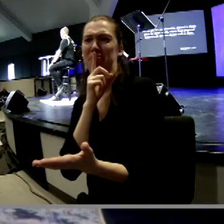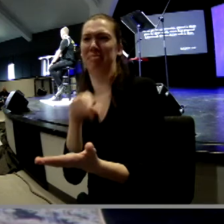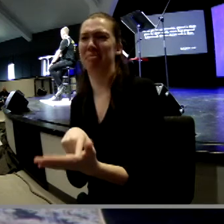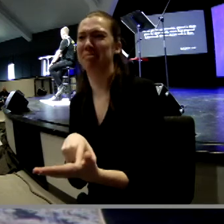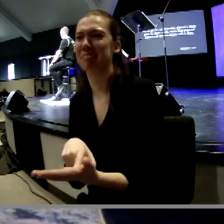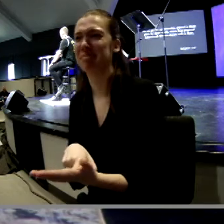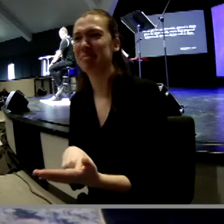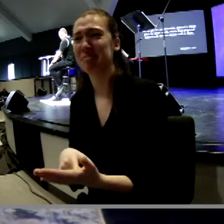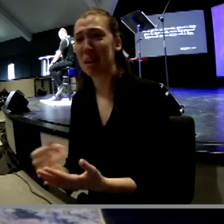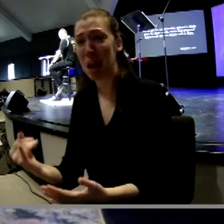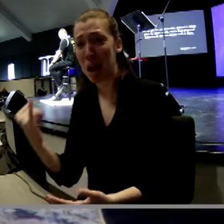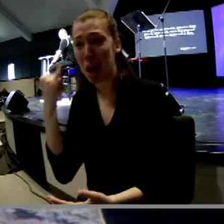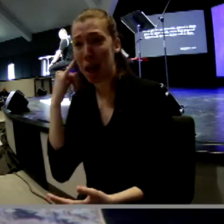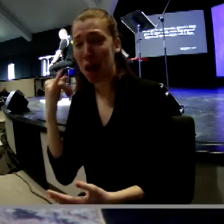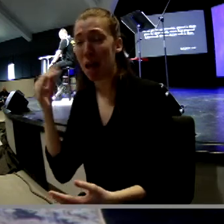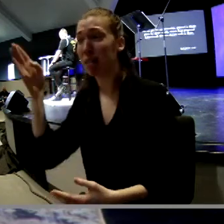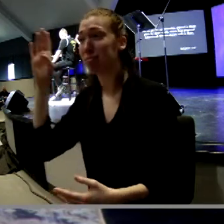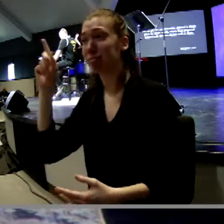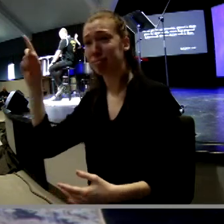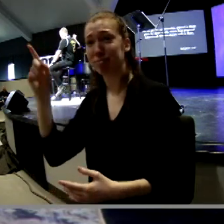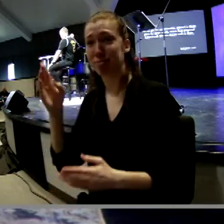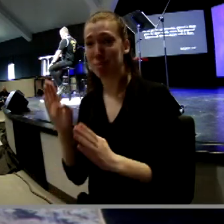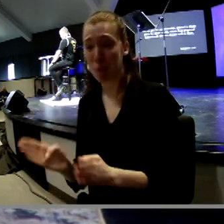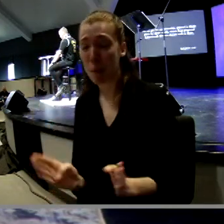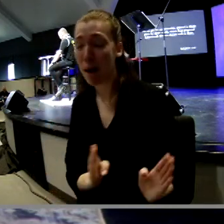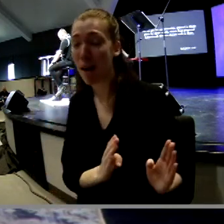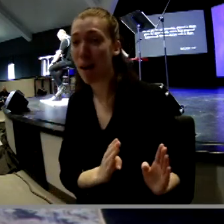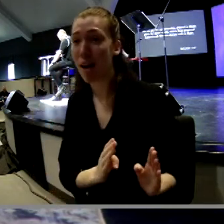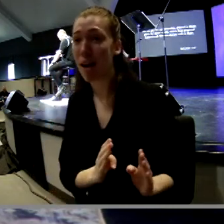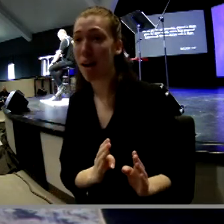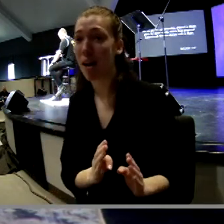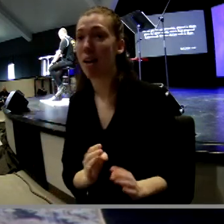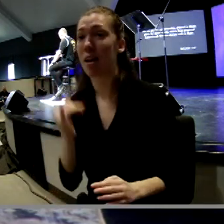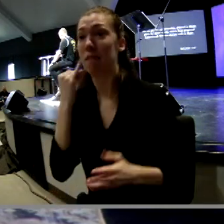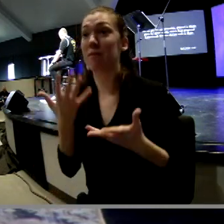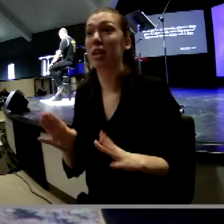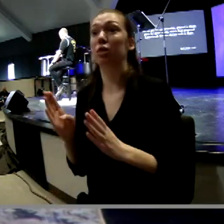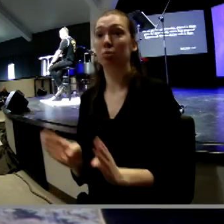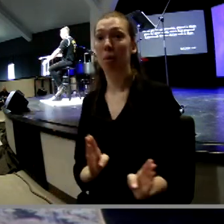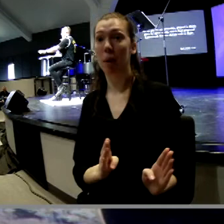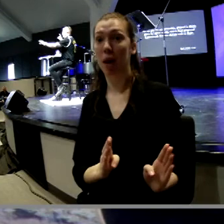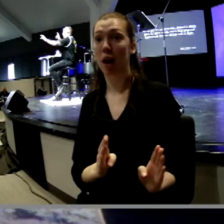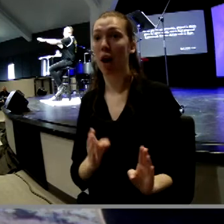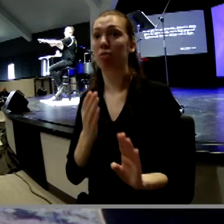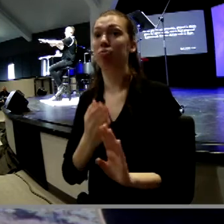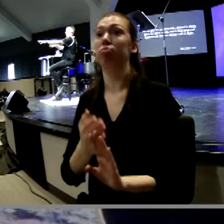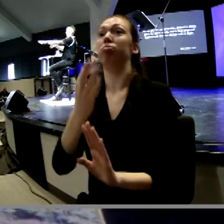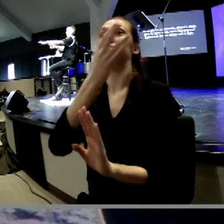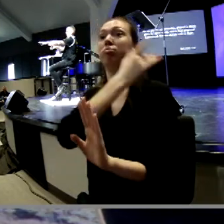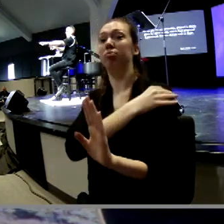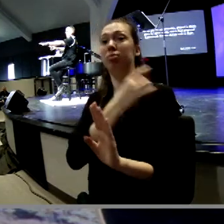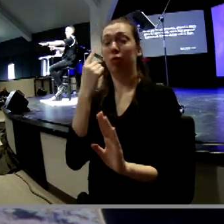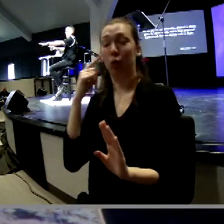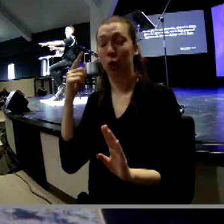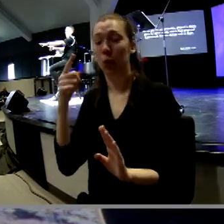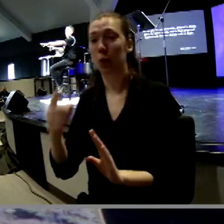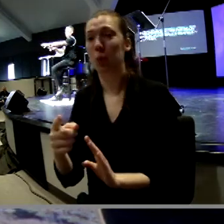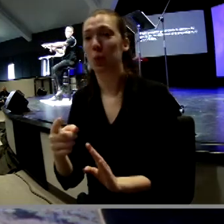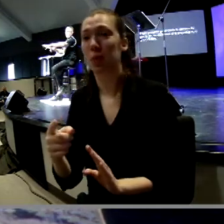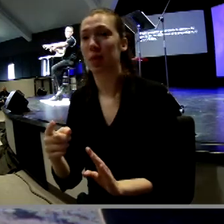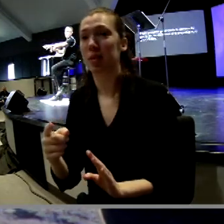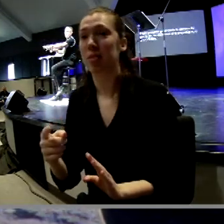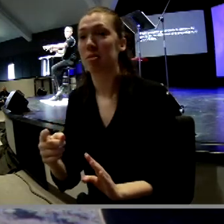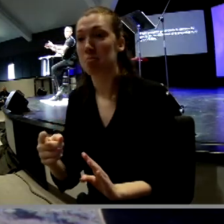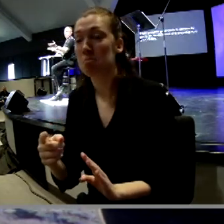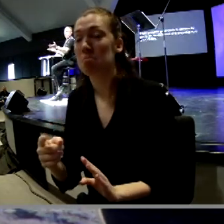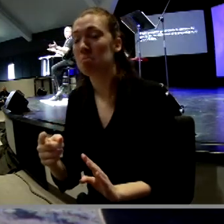If God is preparing, or if God prepared good works in advance for you to do,